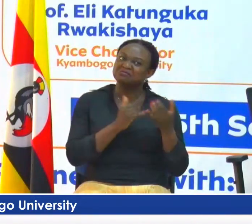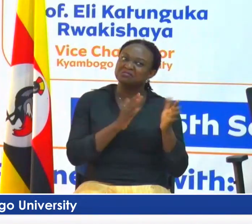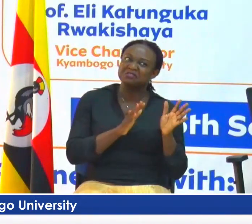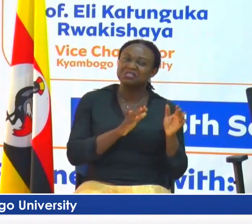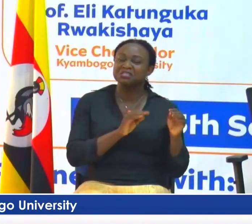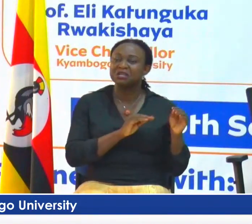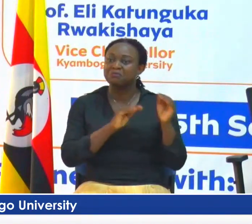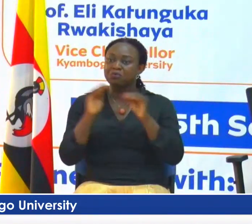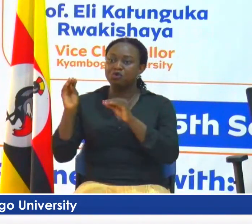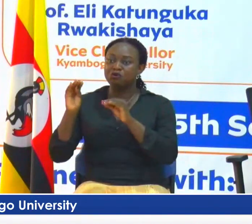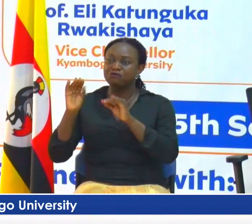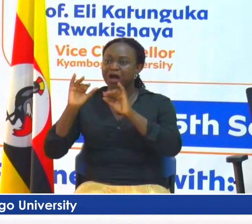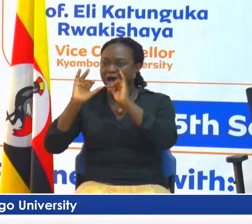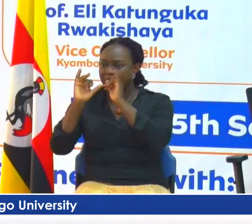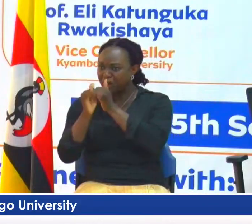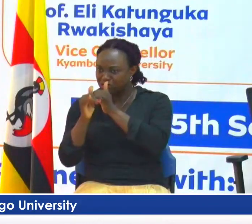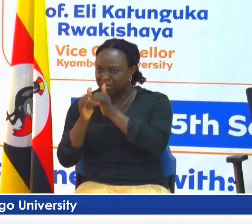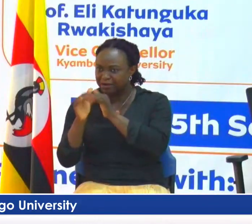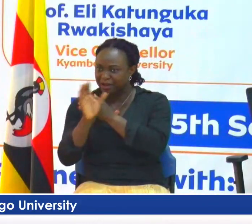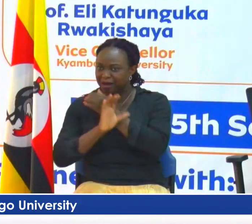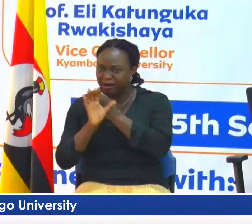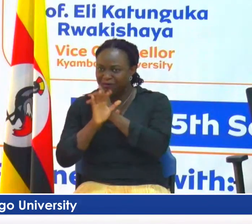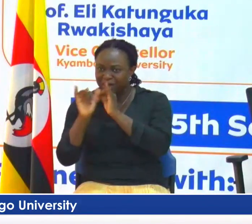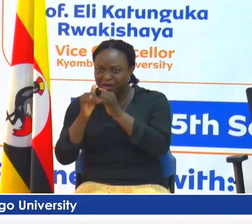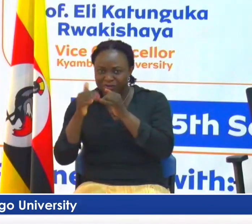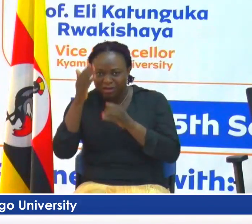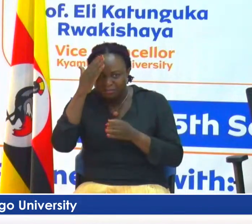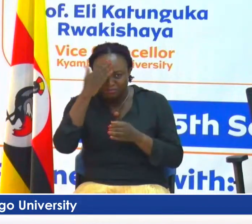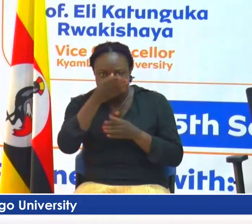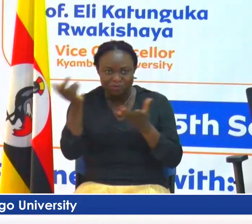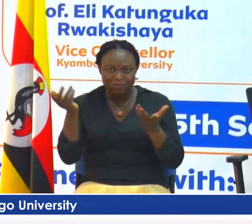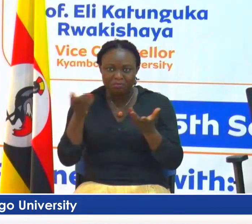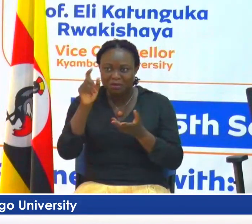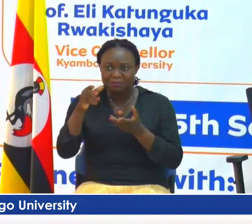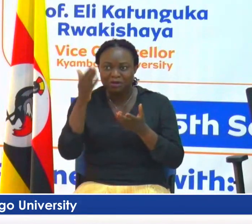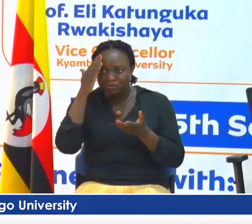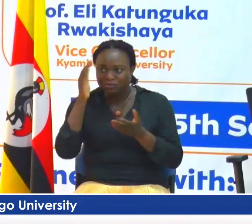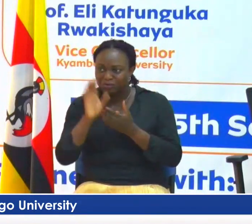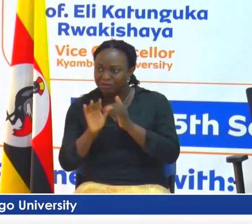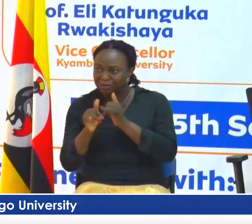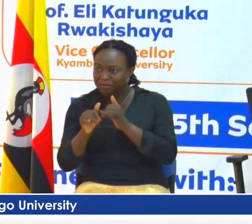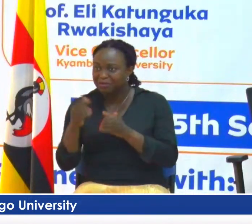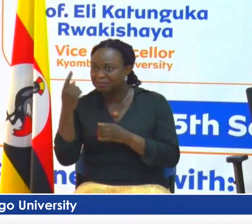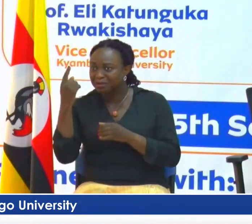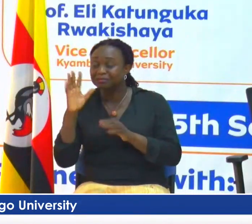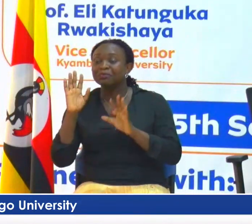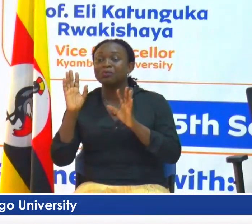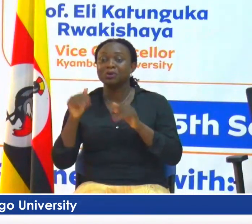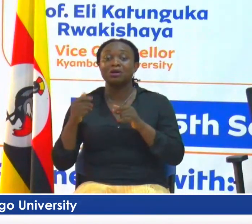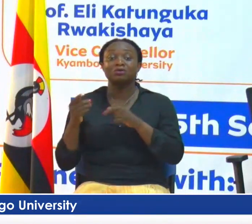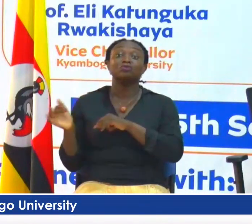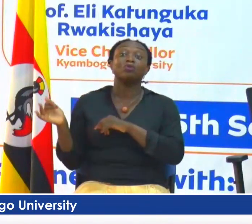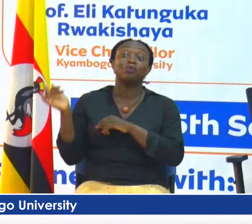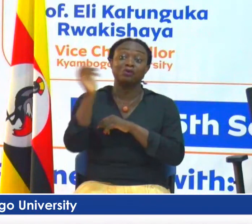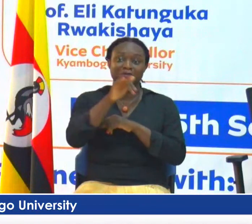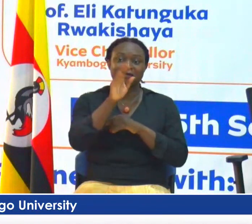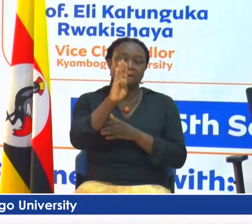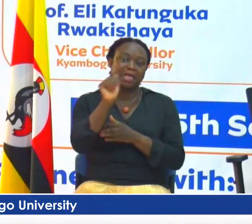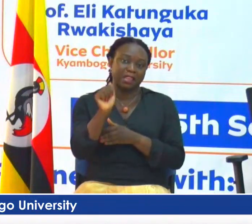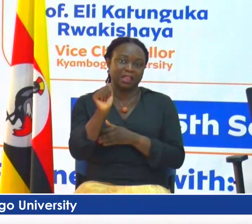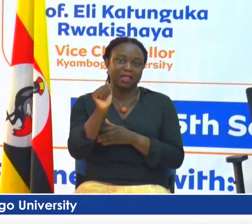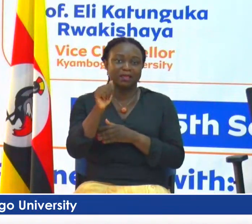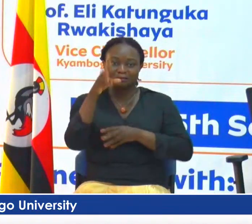I went to Algeria. How many of you know Algeria? Anyone? Great. That's where I went for my bachelor's